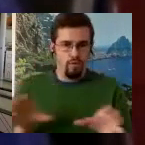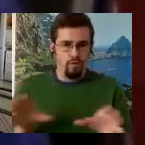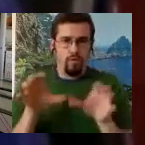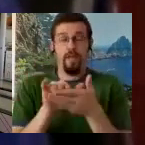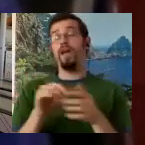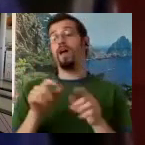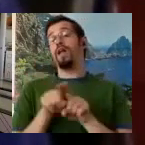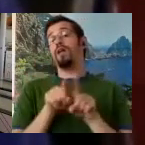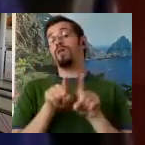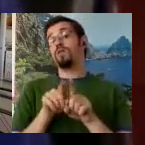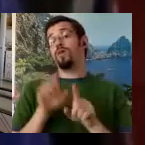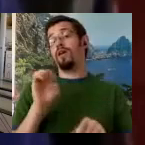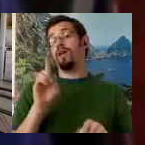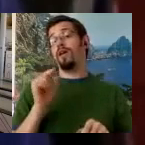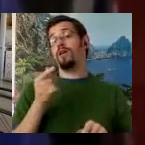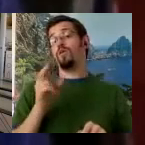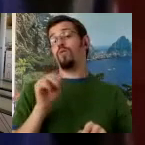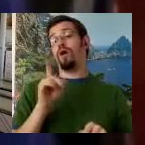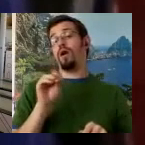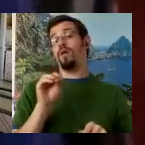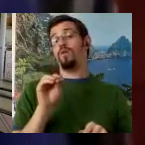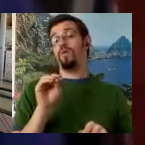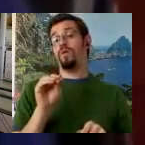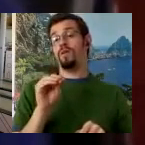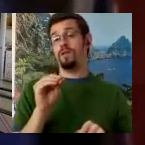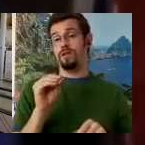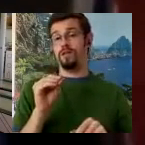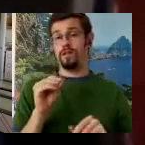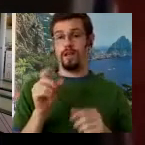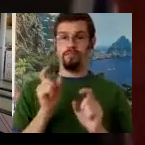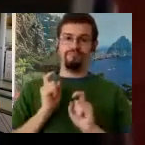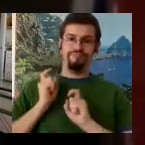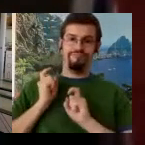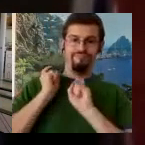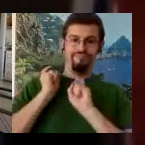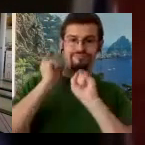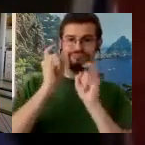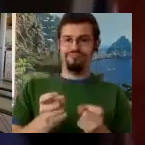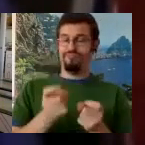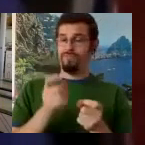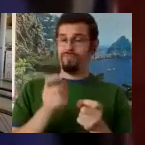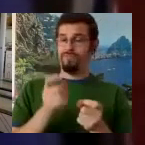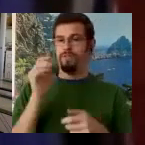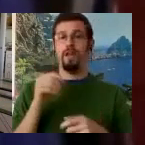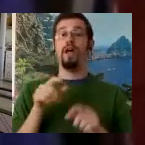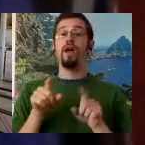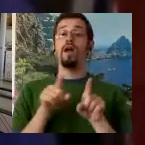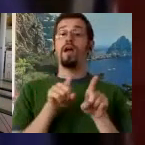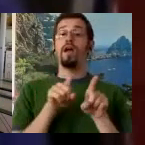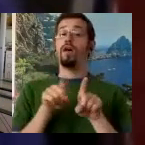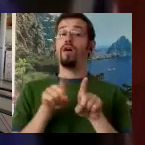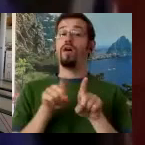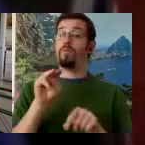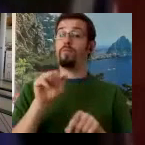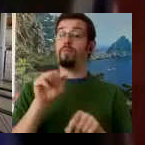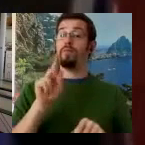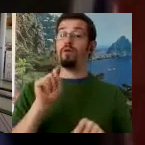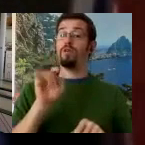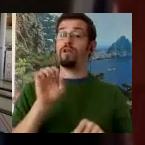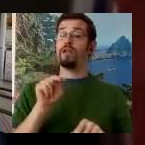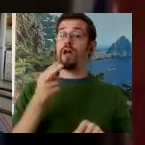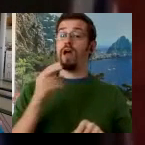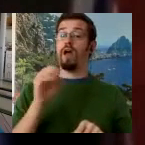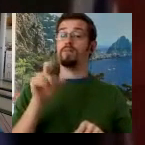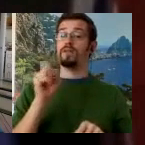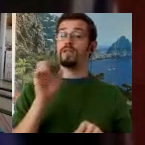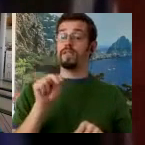Eduardo's incredible volunteering and donation of his expertise, and also to Martin Hoskin for giving some of the information